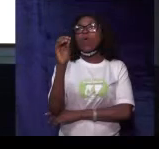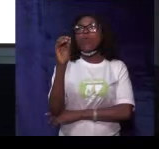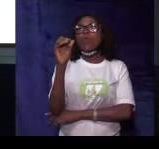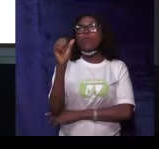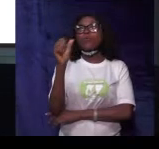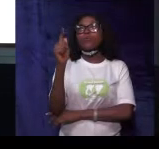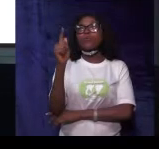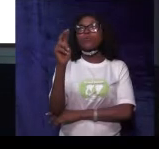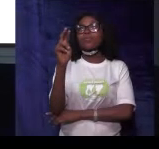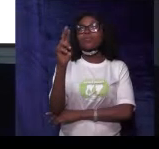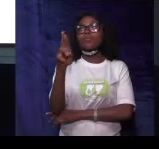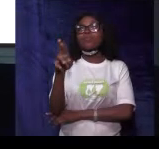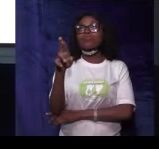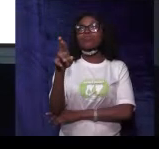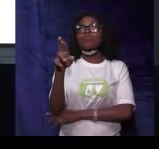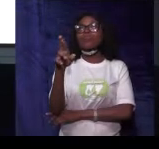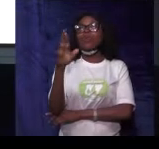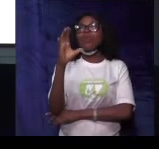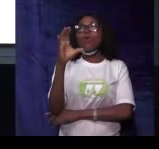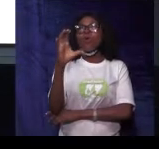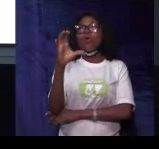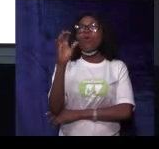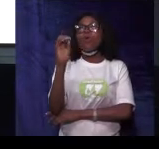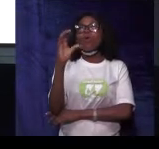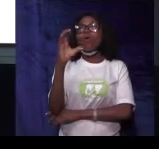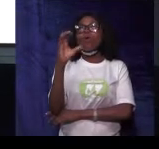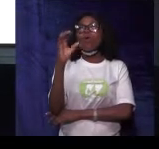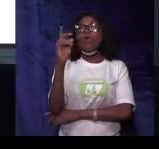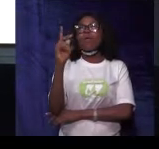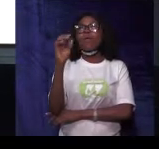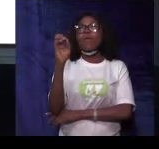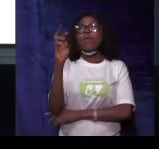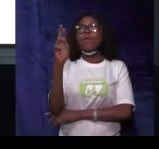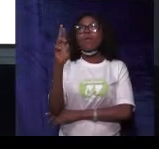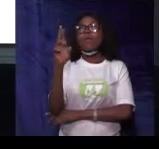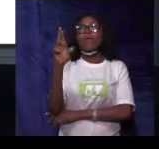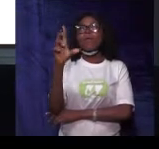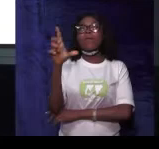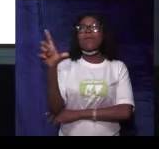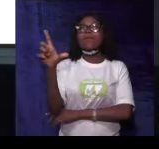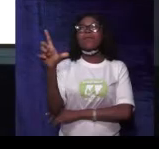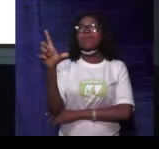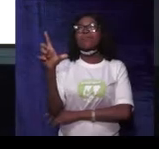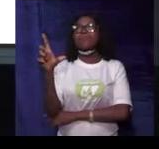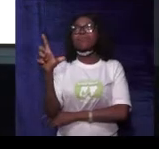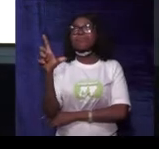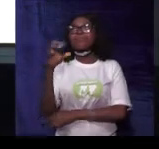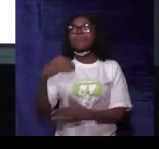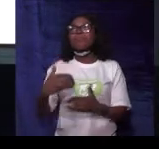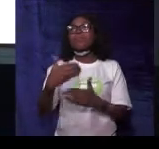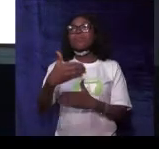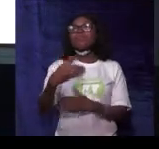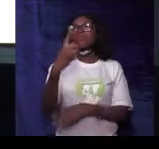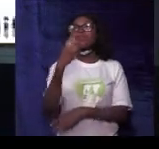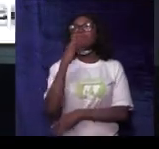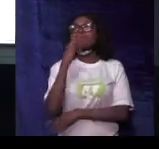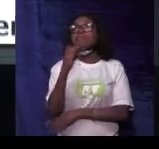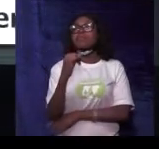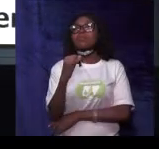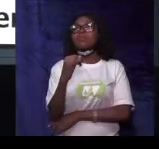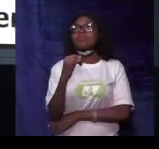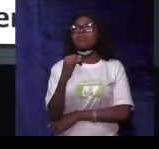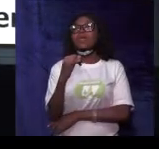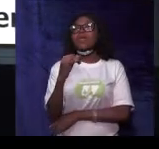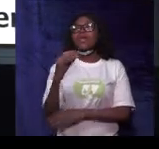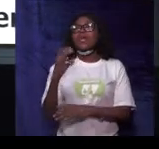rooster. What's the correct answer? The correct answer is cockerel. The correct answer to that is cockerel. The next